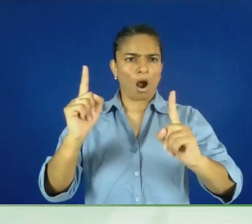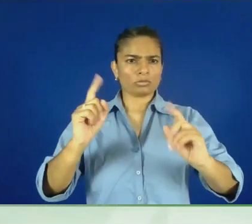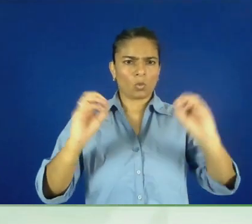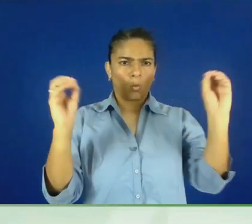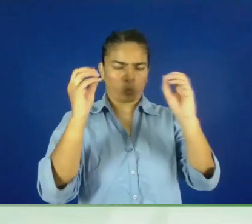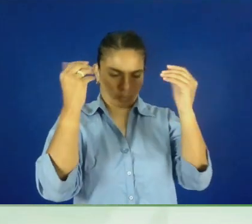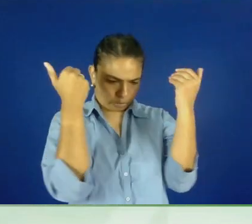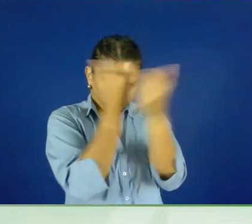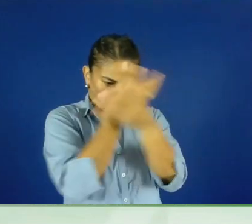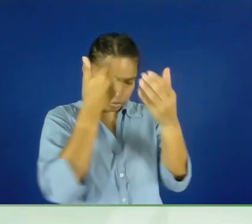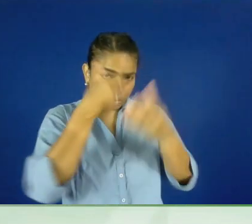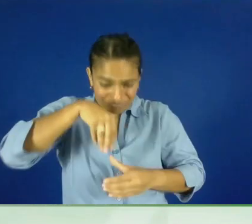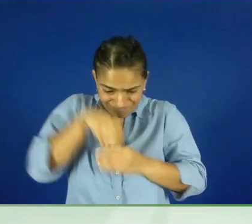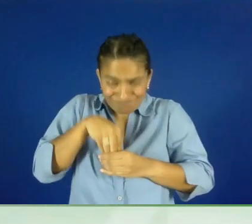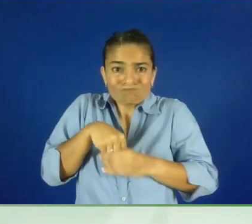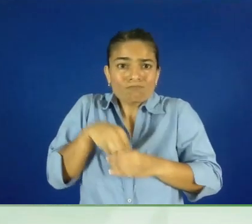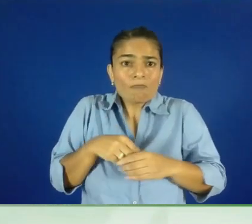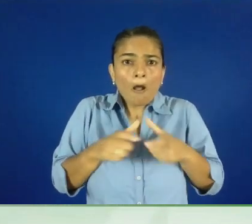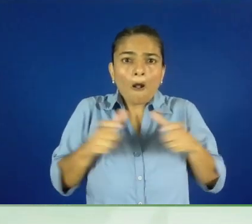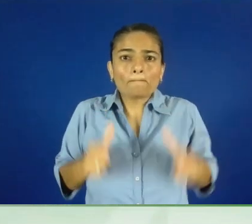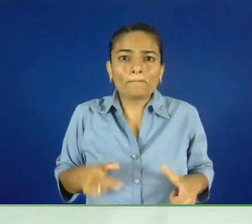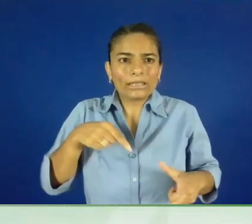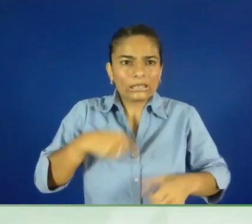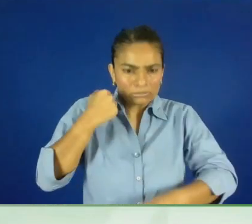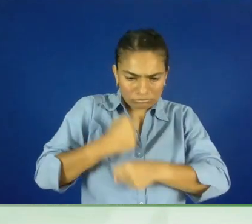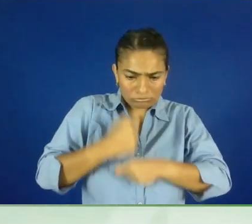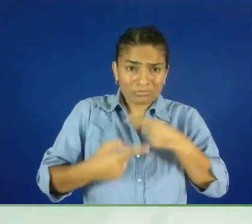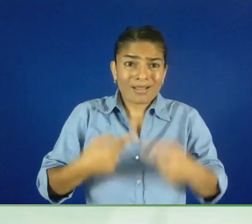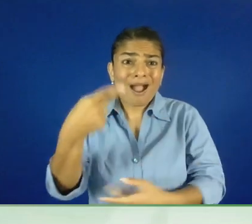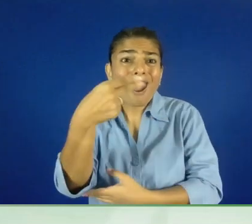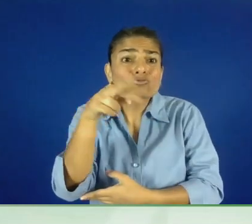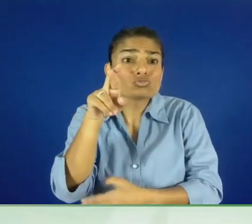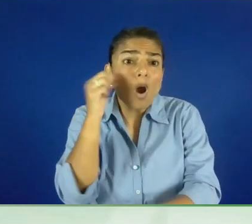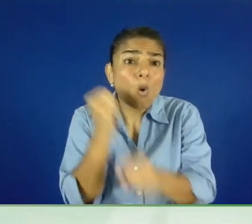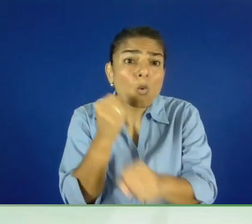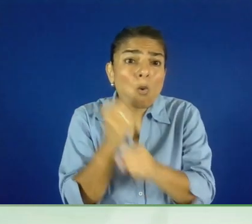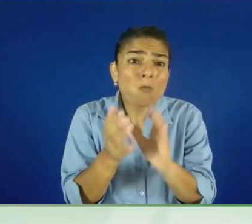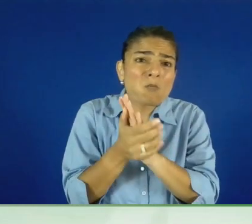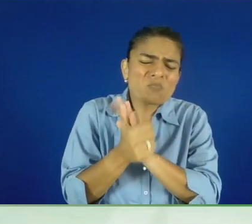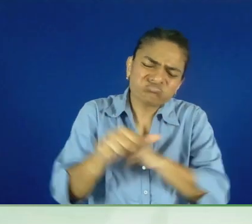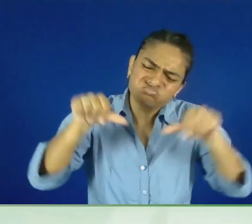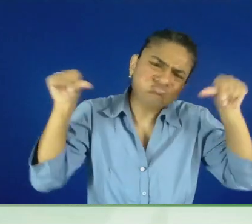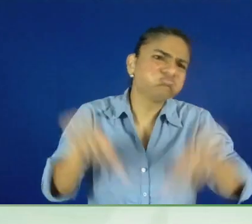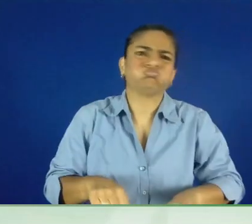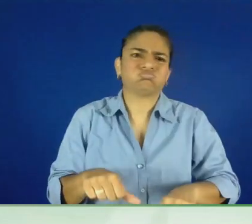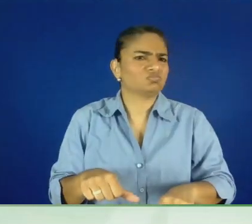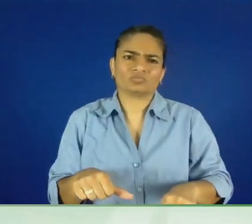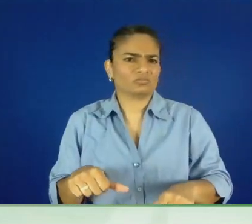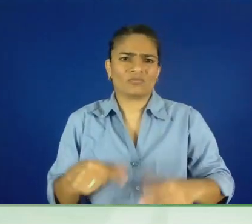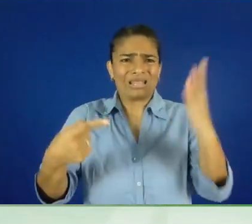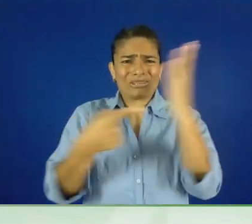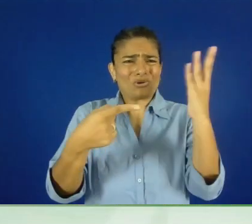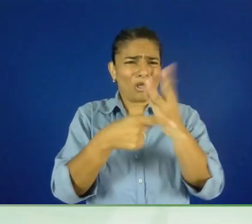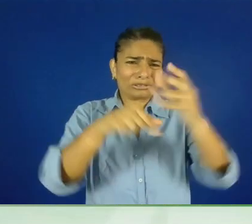that last year, and nobody contradicted me, so I'm going to say it again. Okay. Well, if anybody wants to contradict Susan